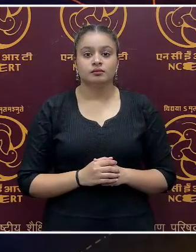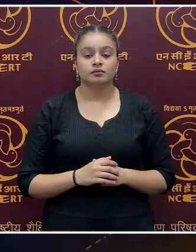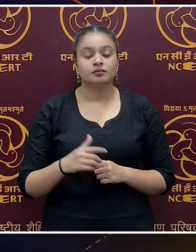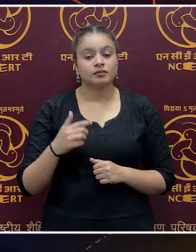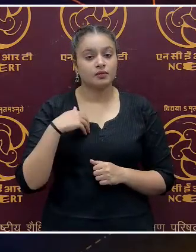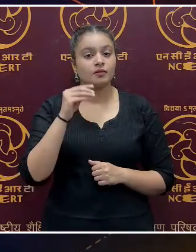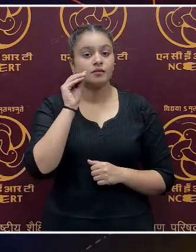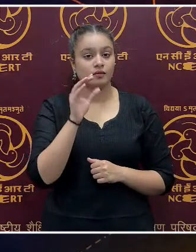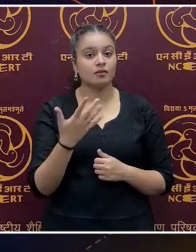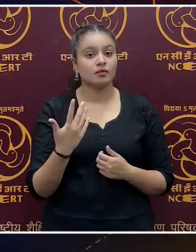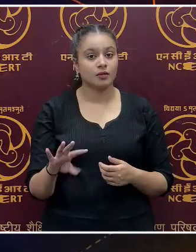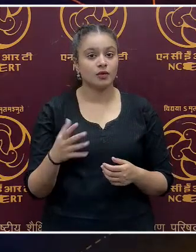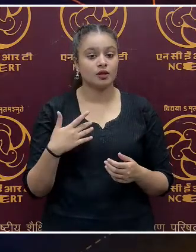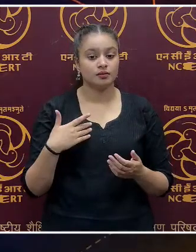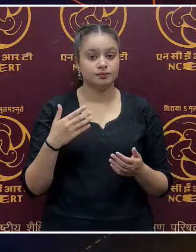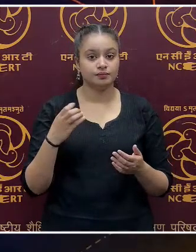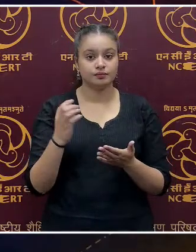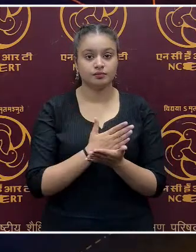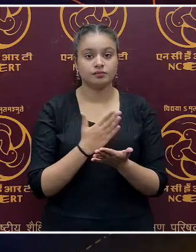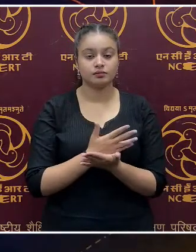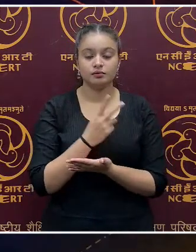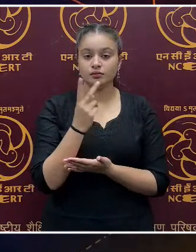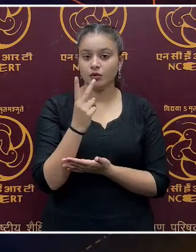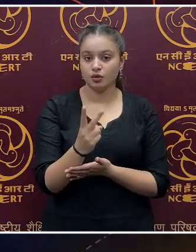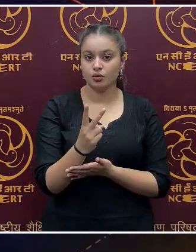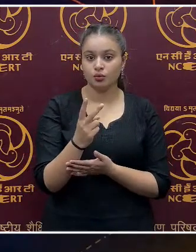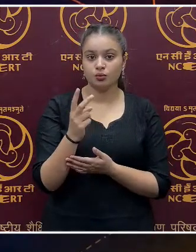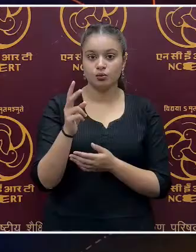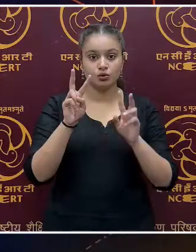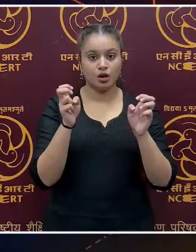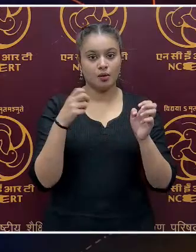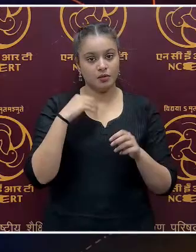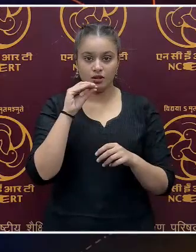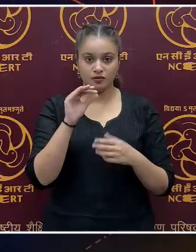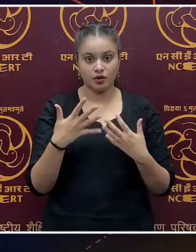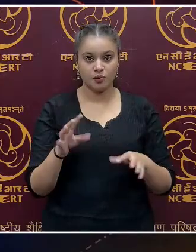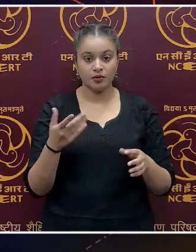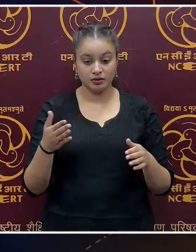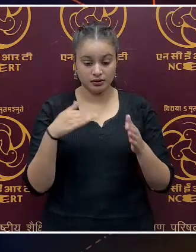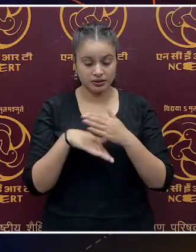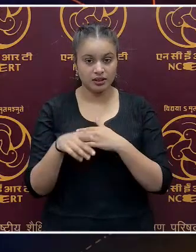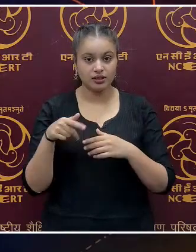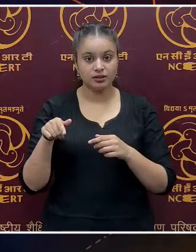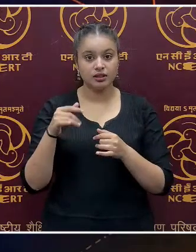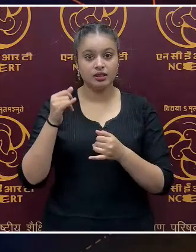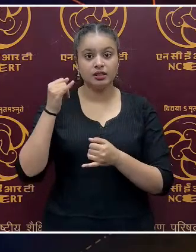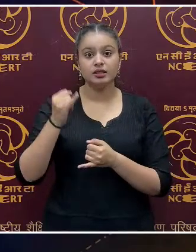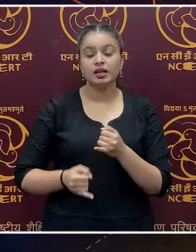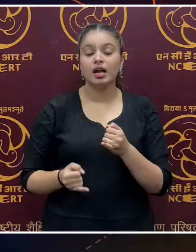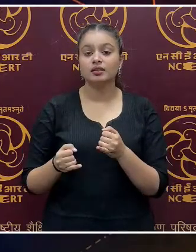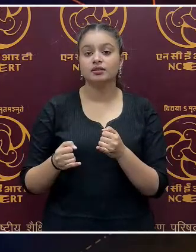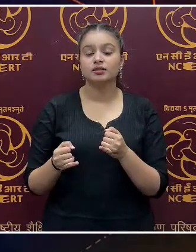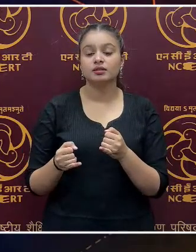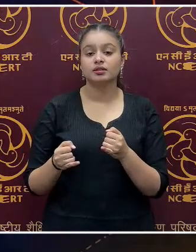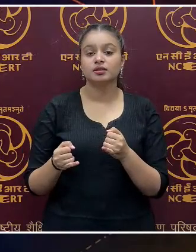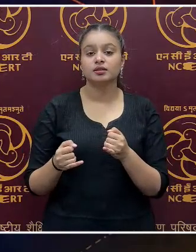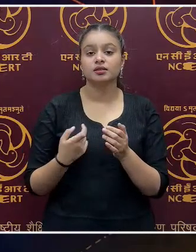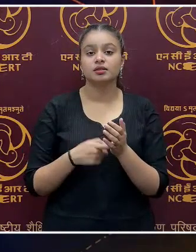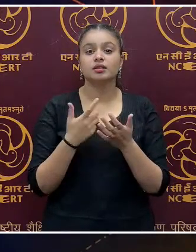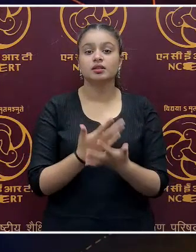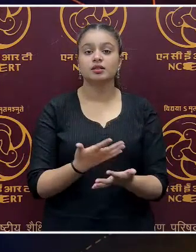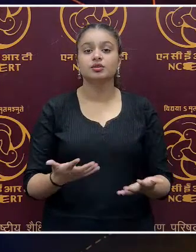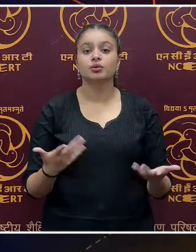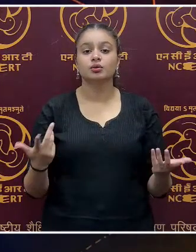mentioned here in the filter chapter 2 lines and angles, and under that as a last resource as